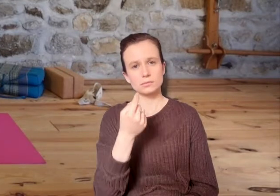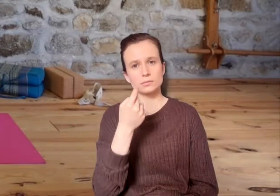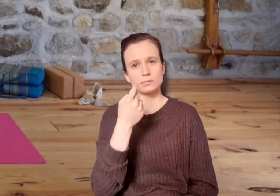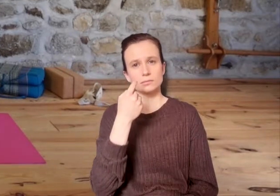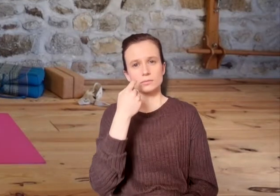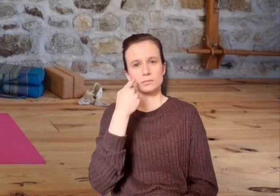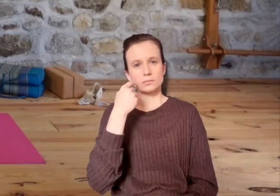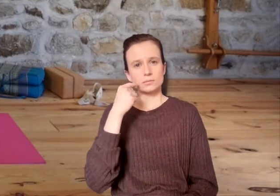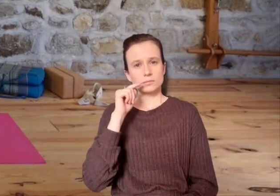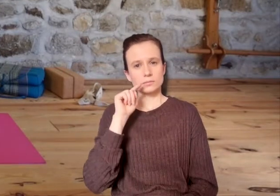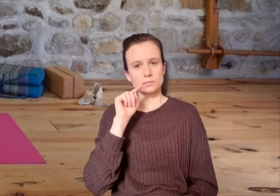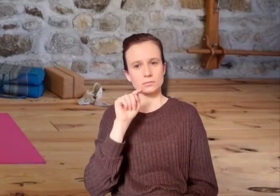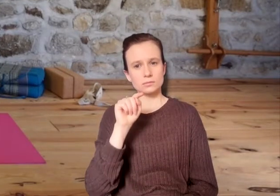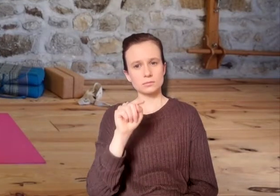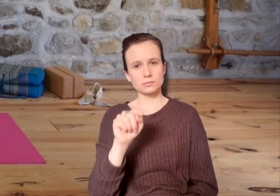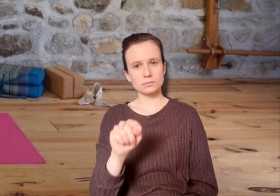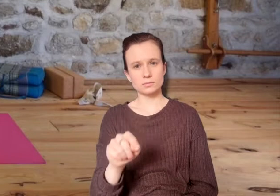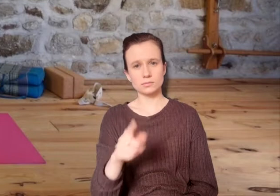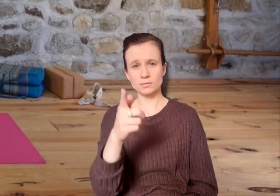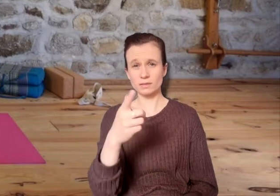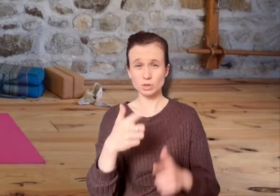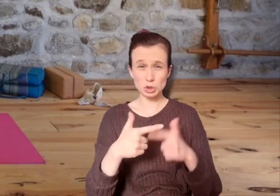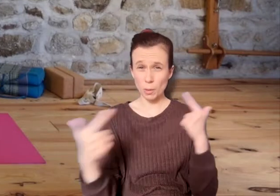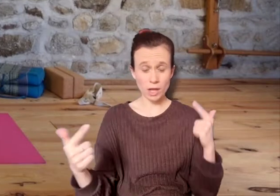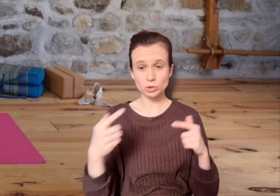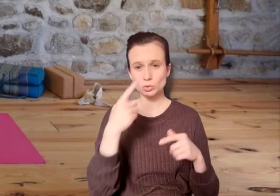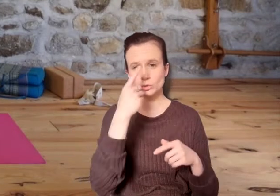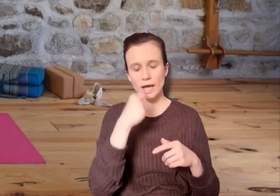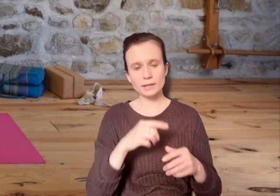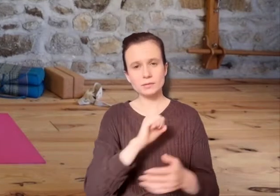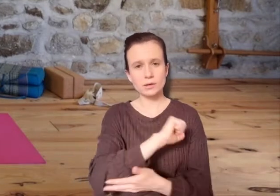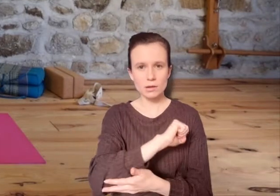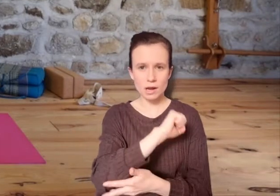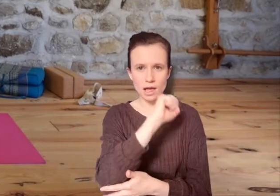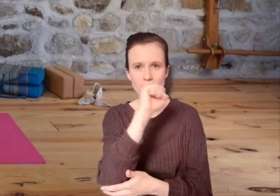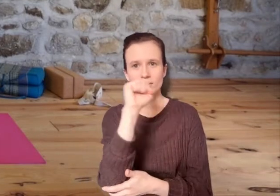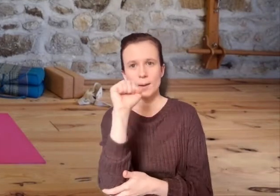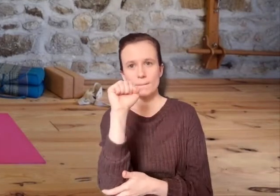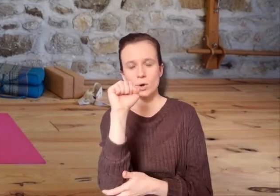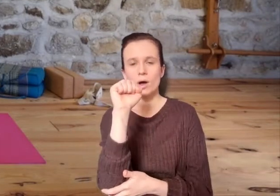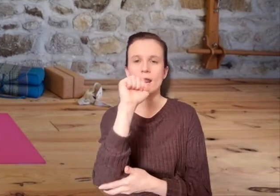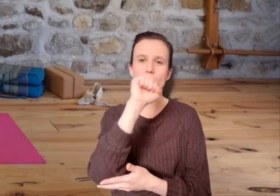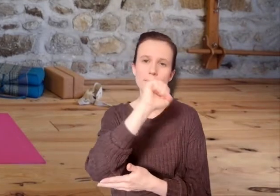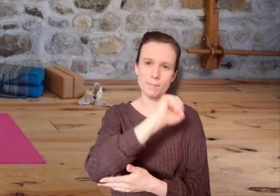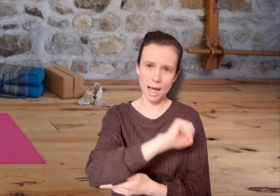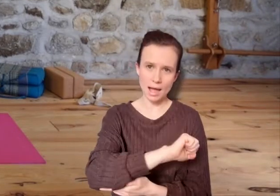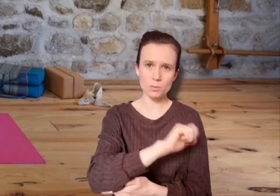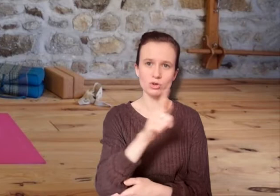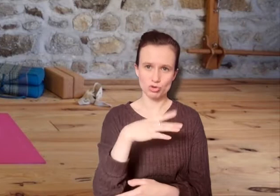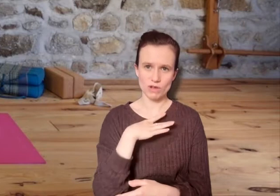And if you need to, come out of it a little bit, go back into it, or take a little bit of that weight with that left arm.